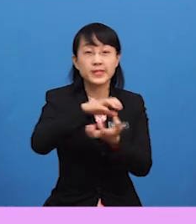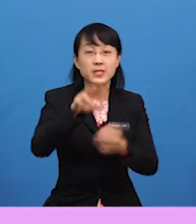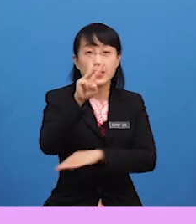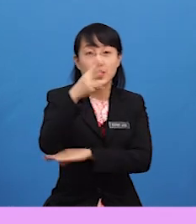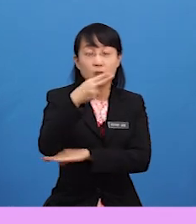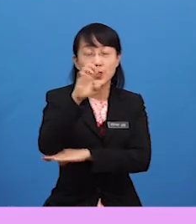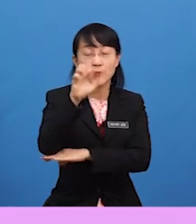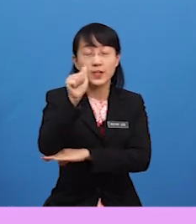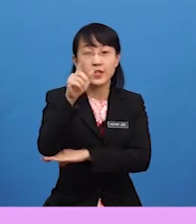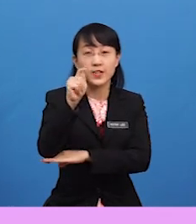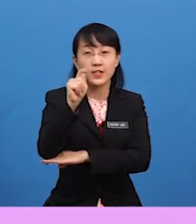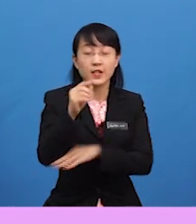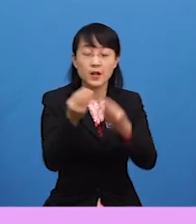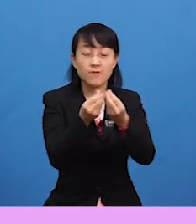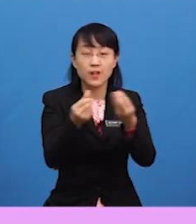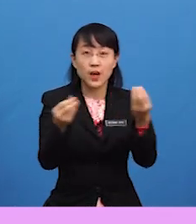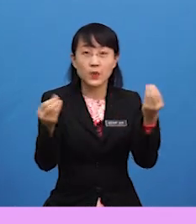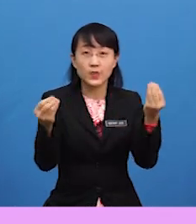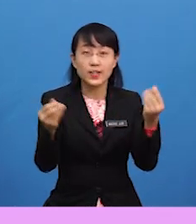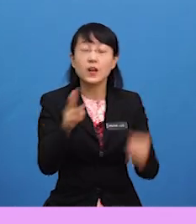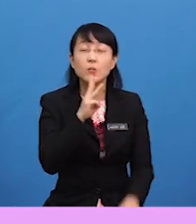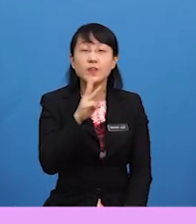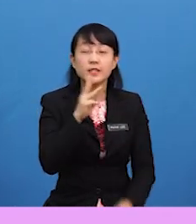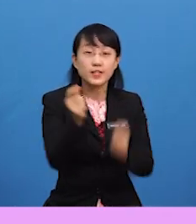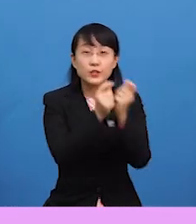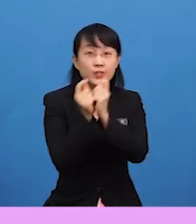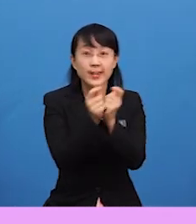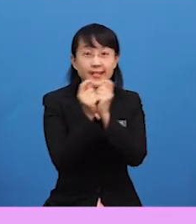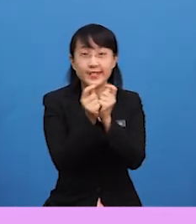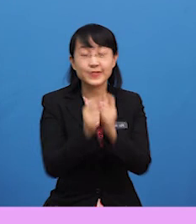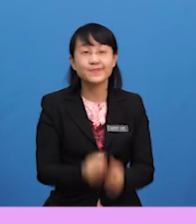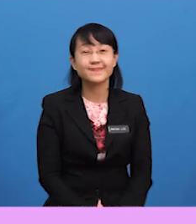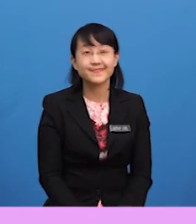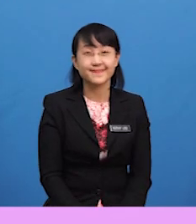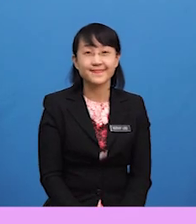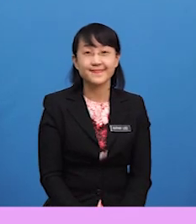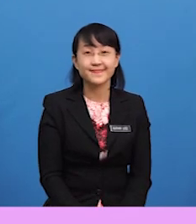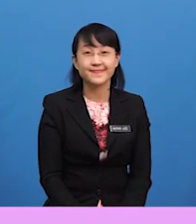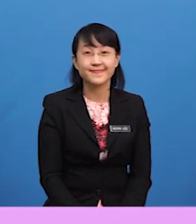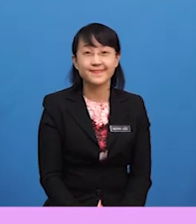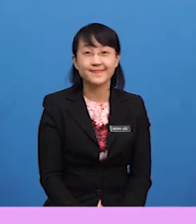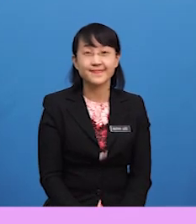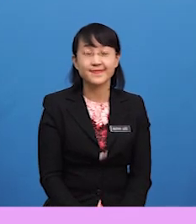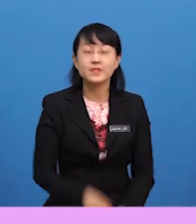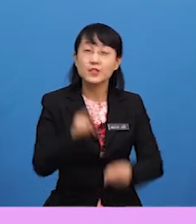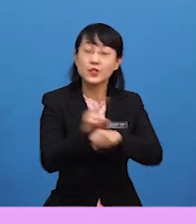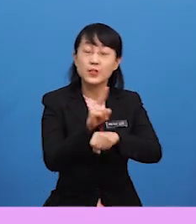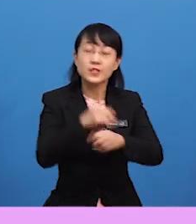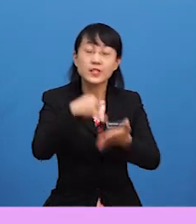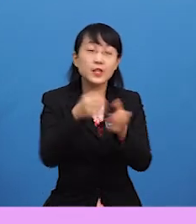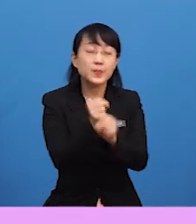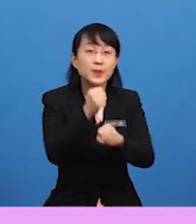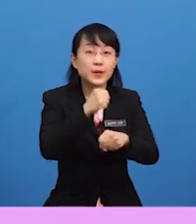flour, and water together. You can use it to make all sorts of art. That's right. You can use it to